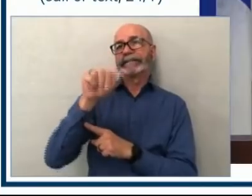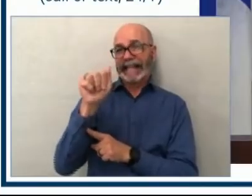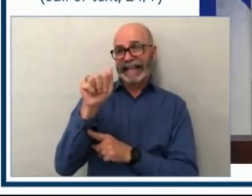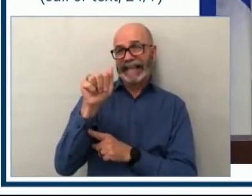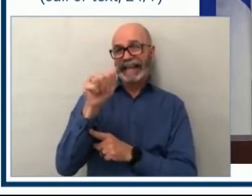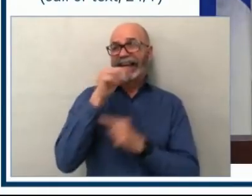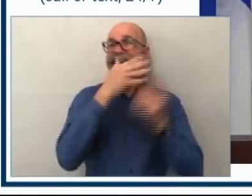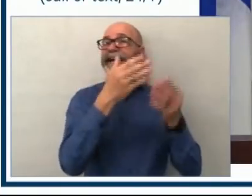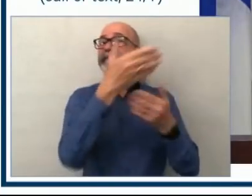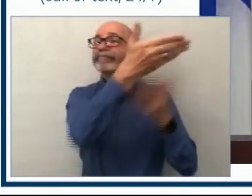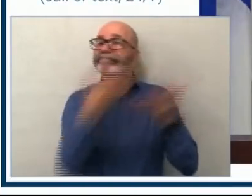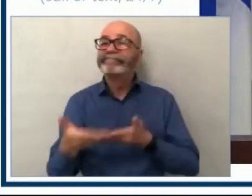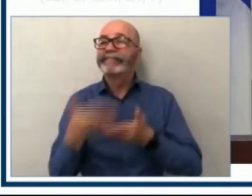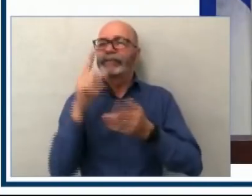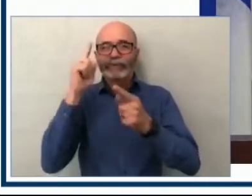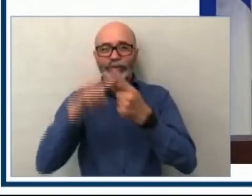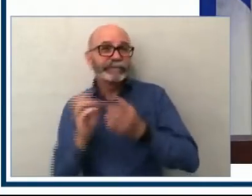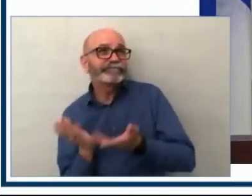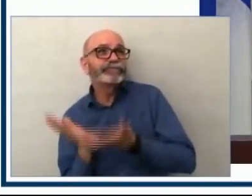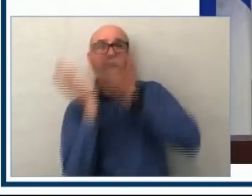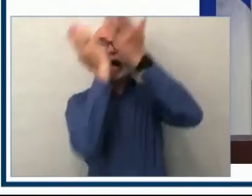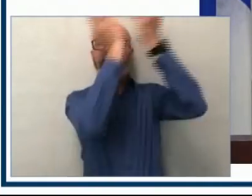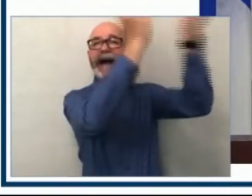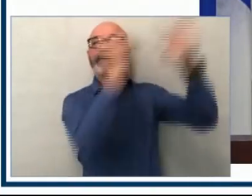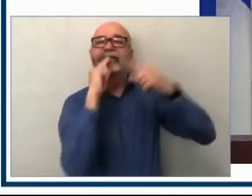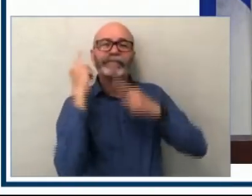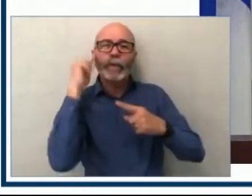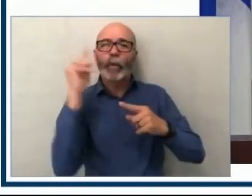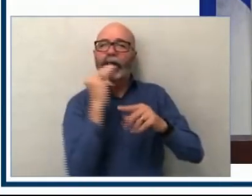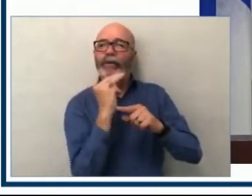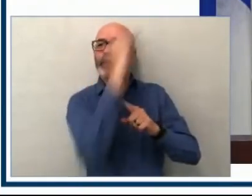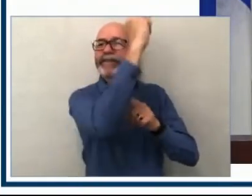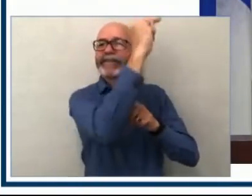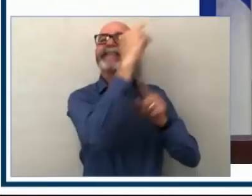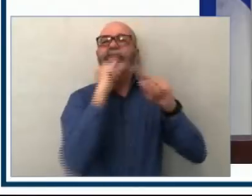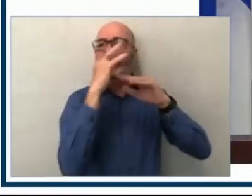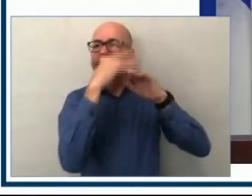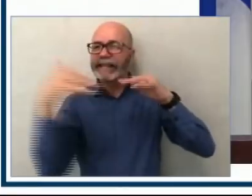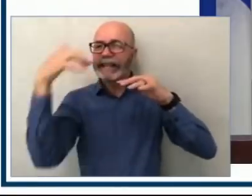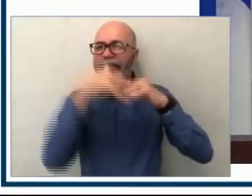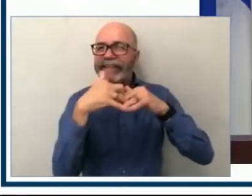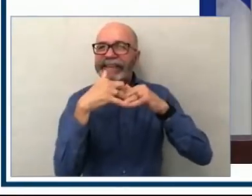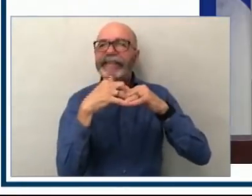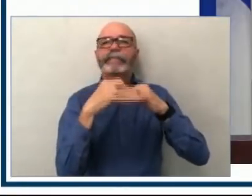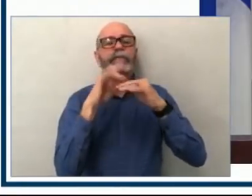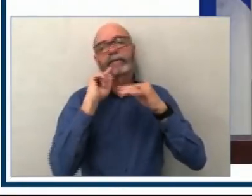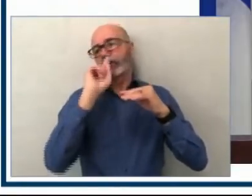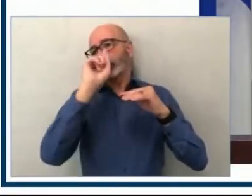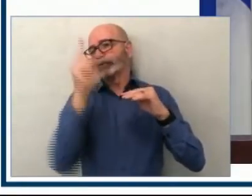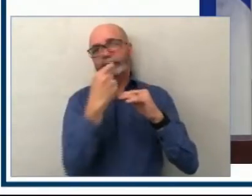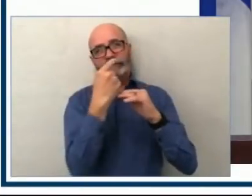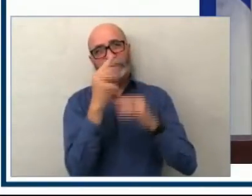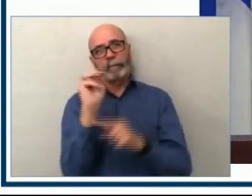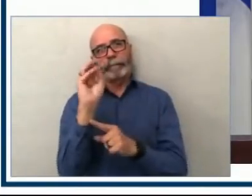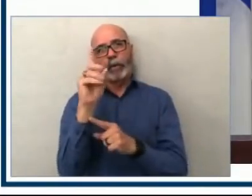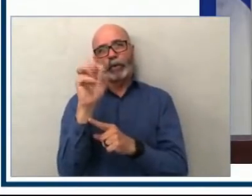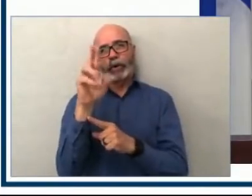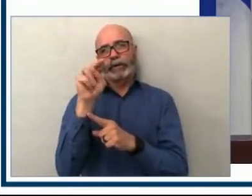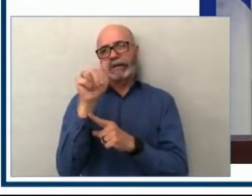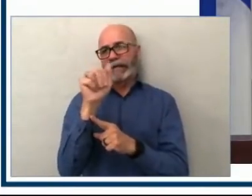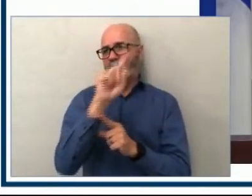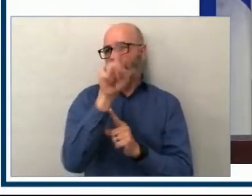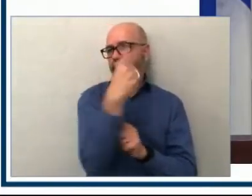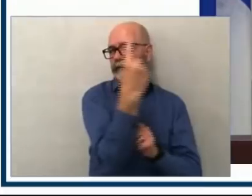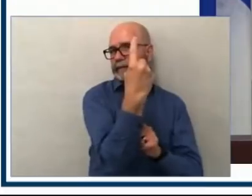Indigenous communities. They can only use Moderna, and this was not our province alone, it was every province, and every